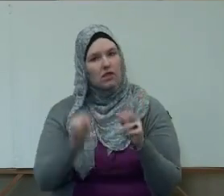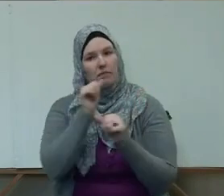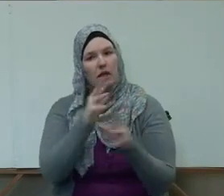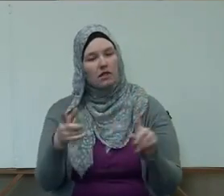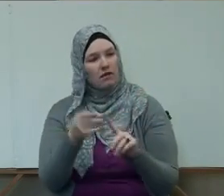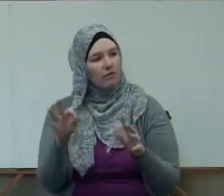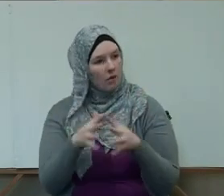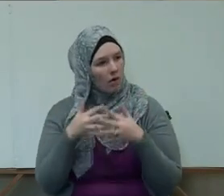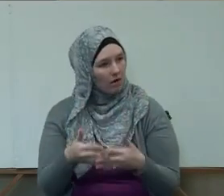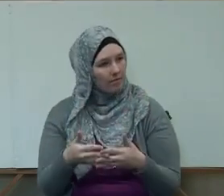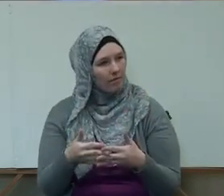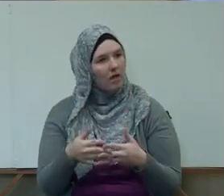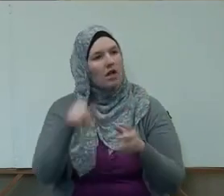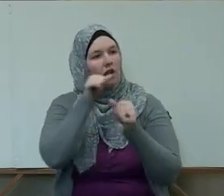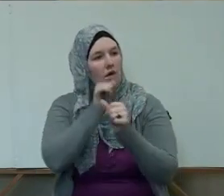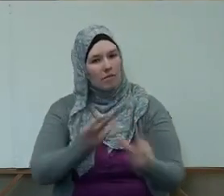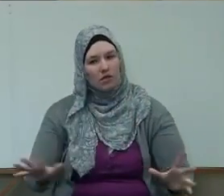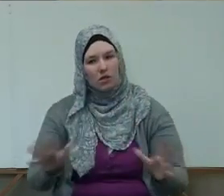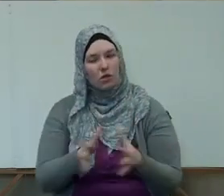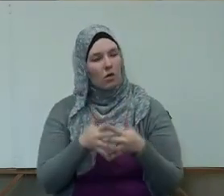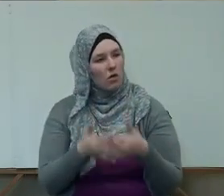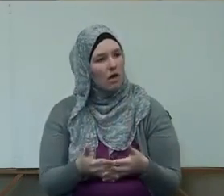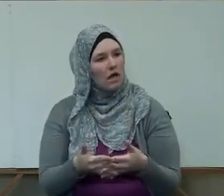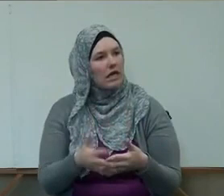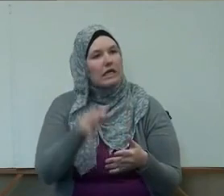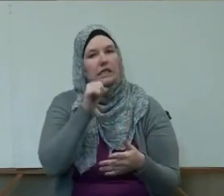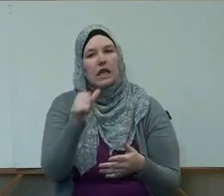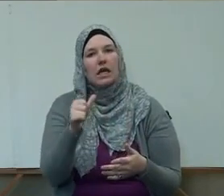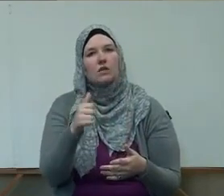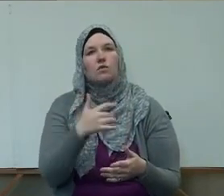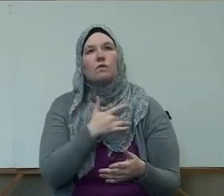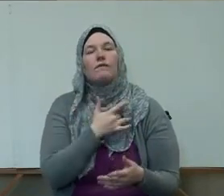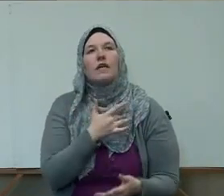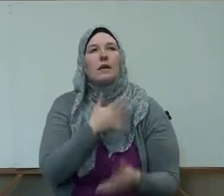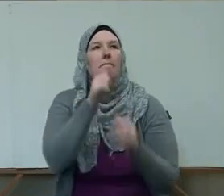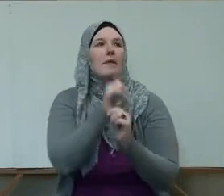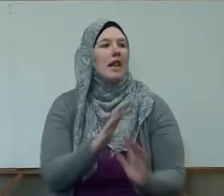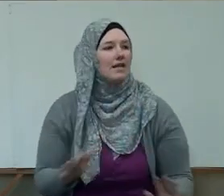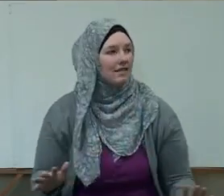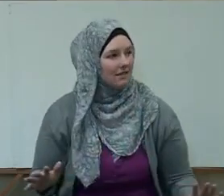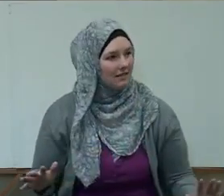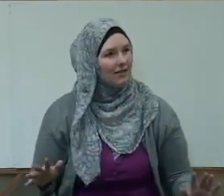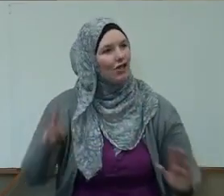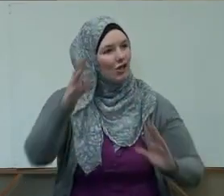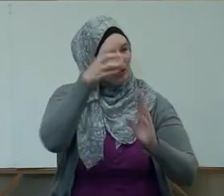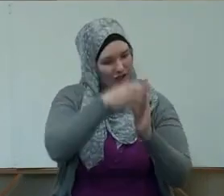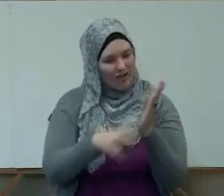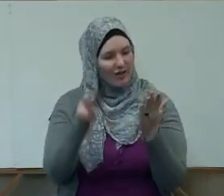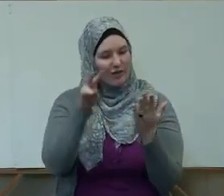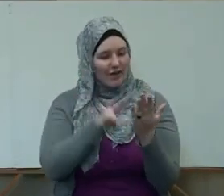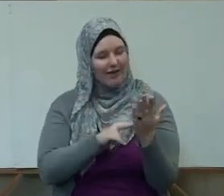Quran. The blessing of the Quran is not to feel blessed after you read a chapter or more or